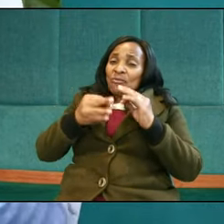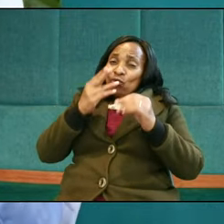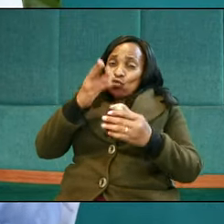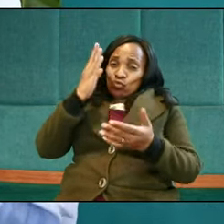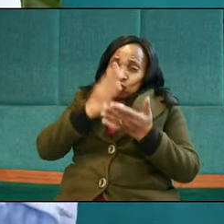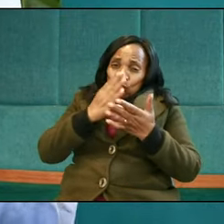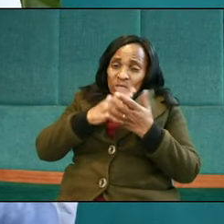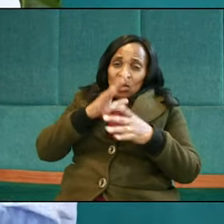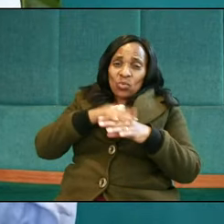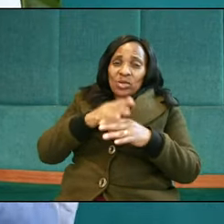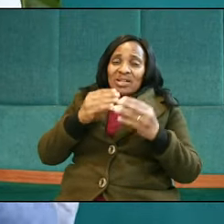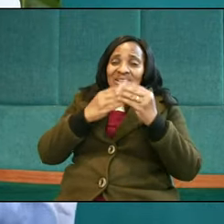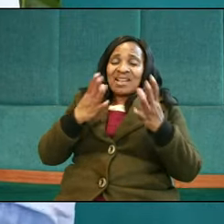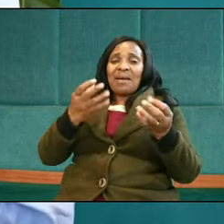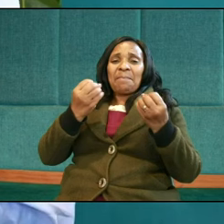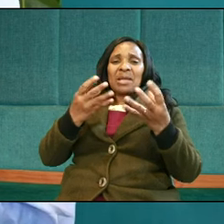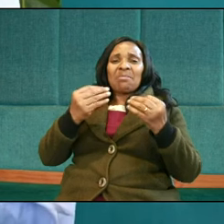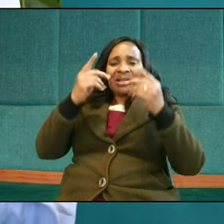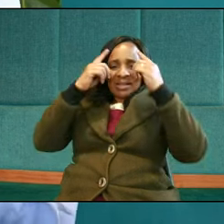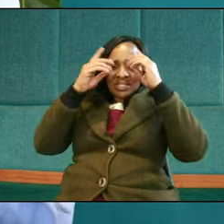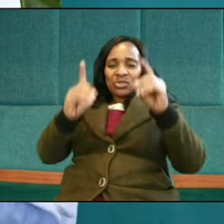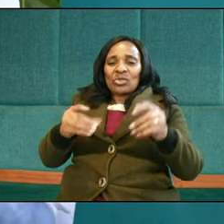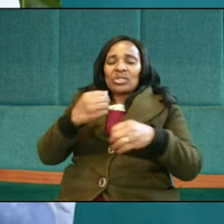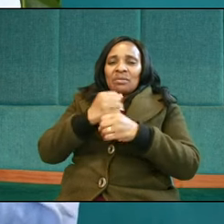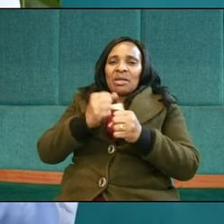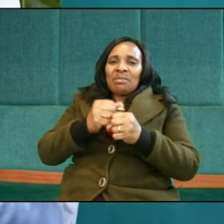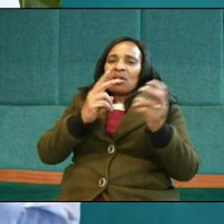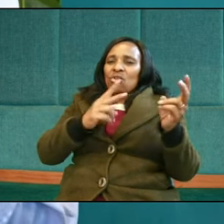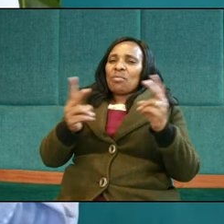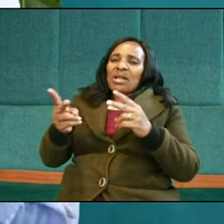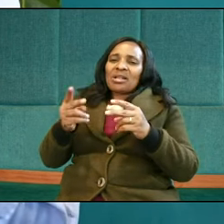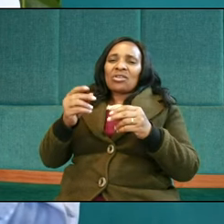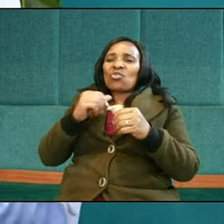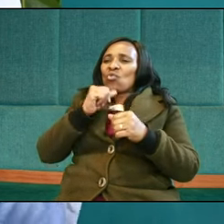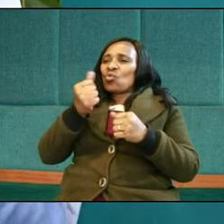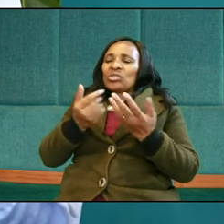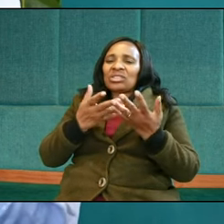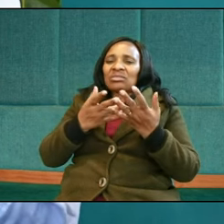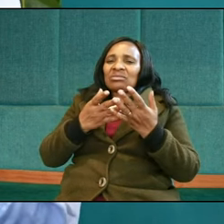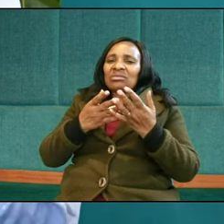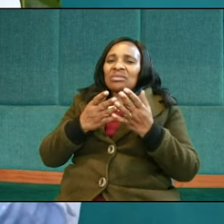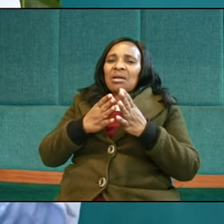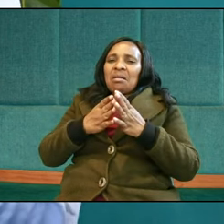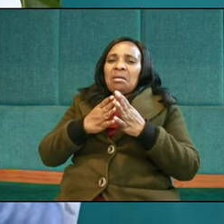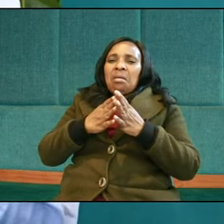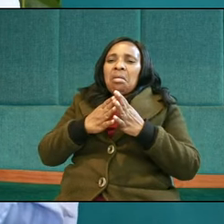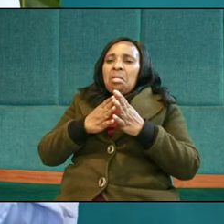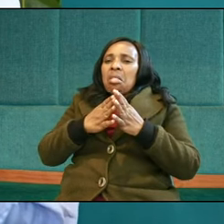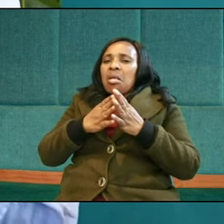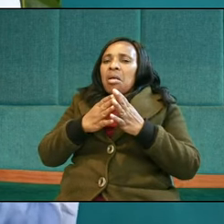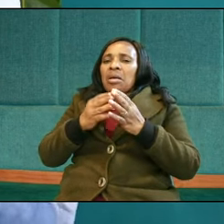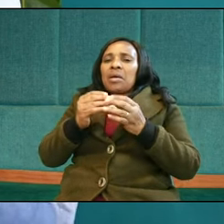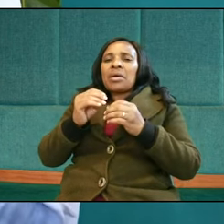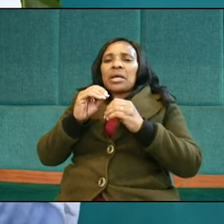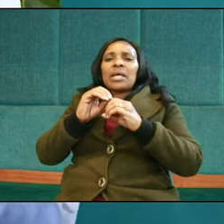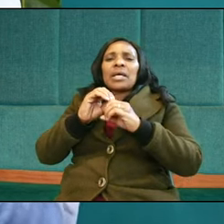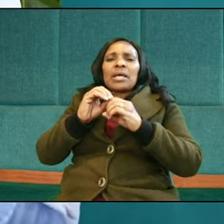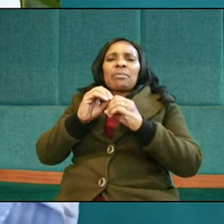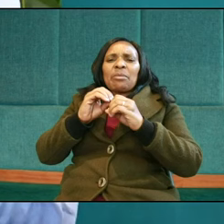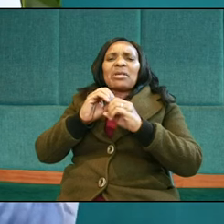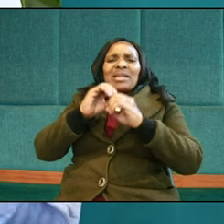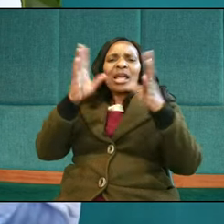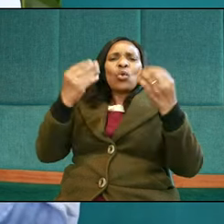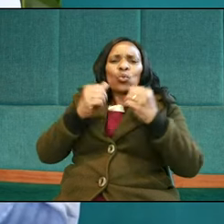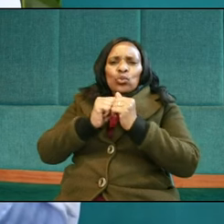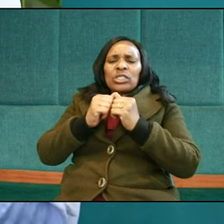leader, most of the decisions that you'll make are normally not popular with the people. Therefore, there are some leaders